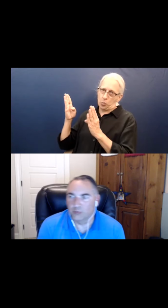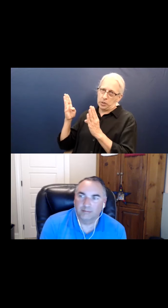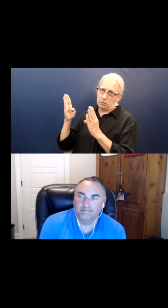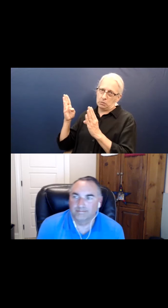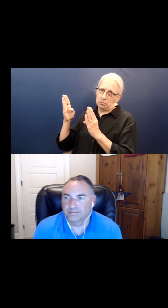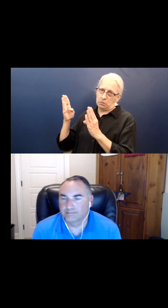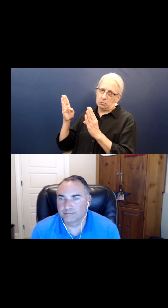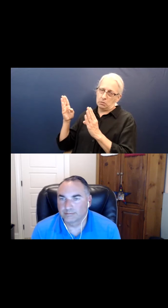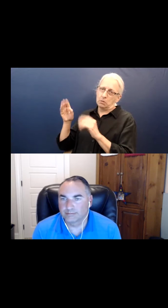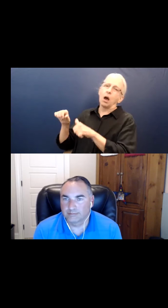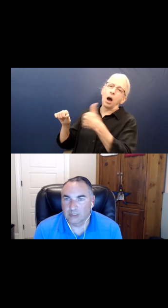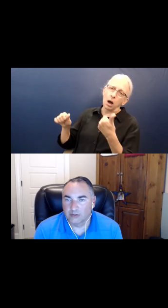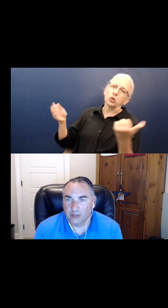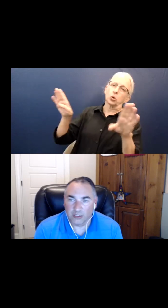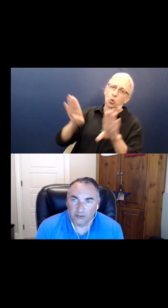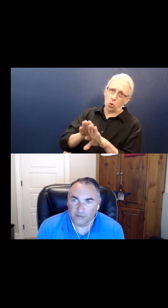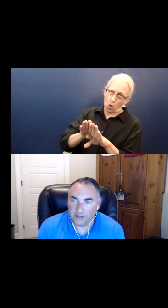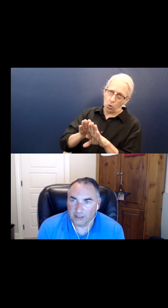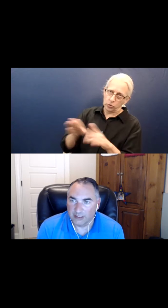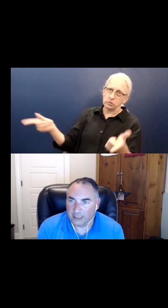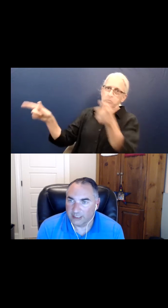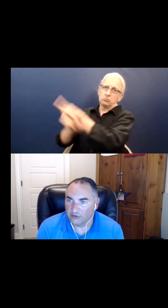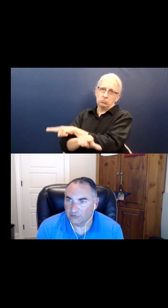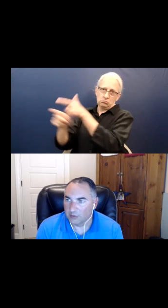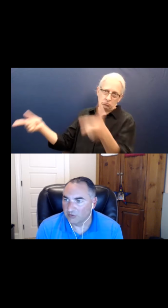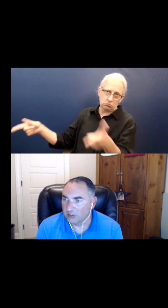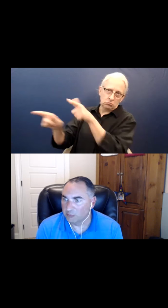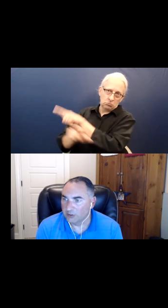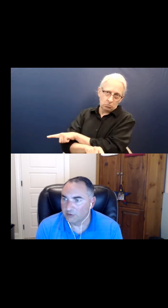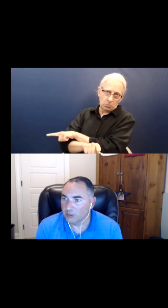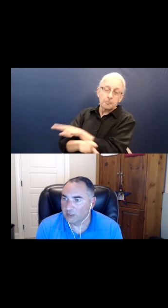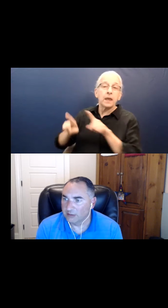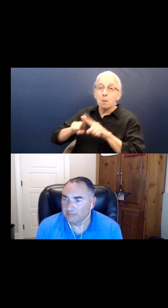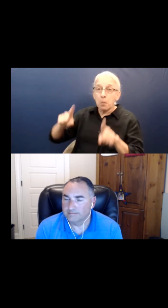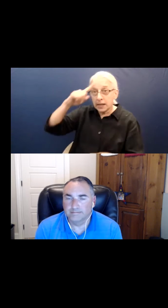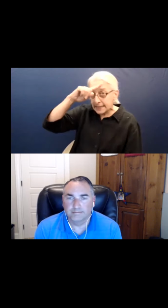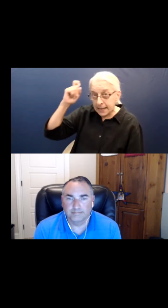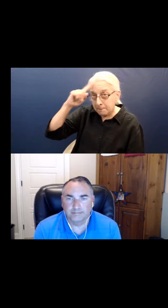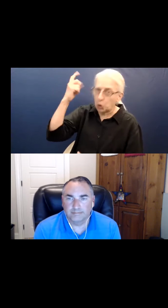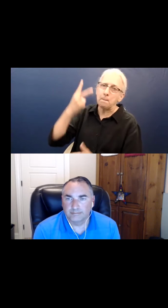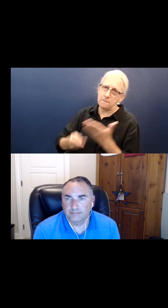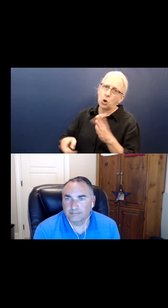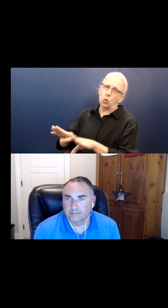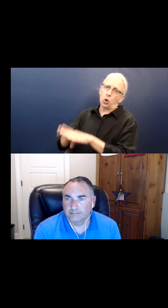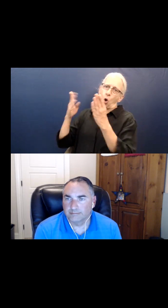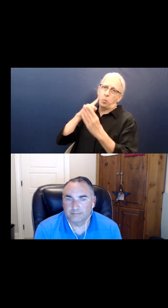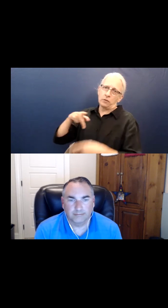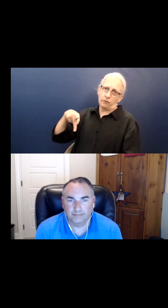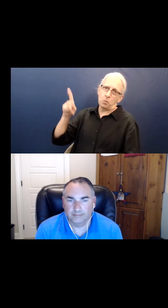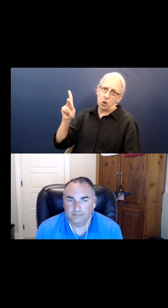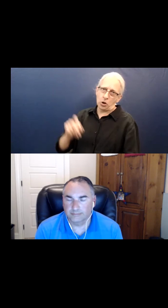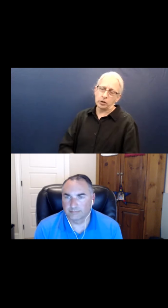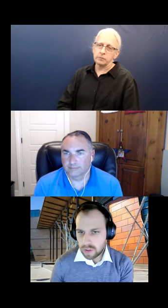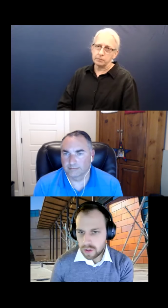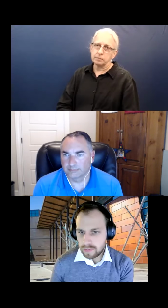lot open. So I don't know if you have anything to add just from the city's point of view on that. Yeah, from the city's point